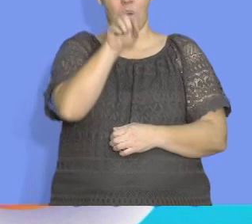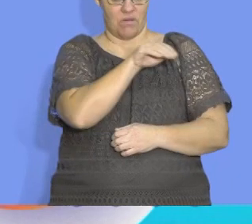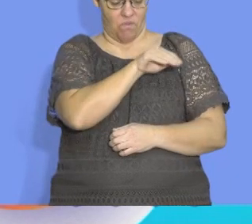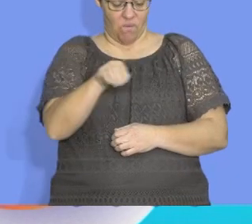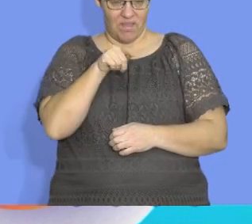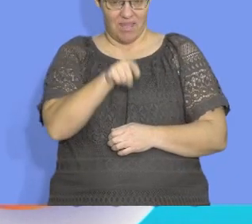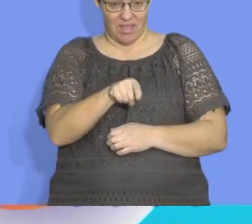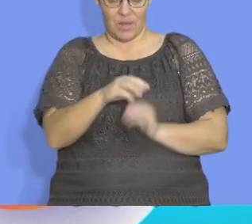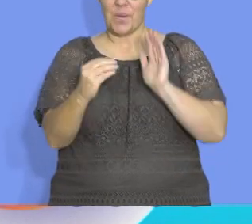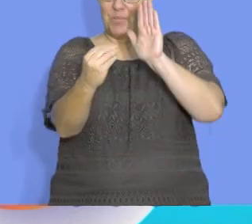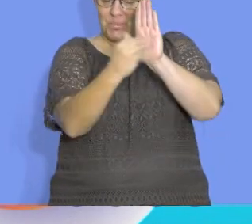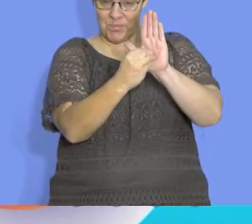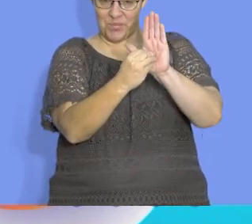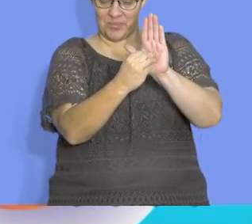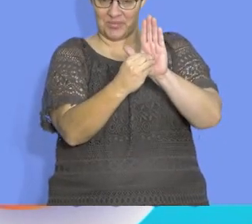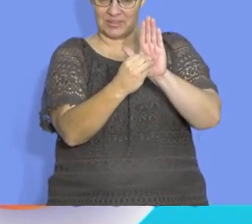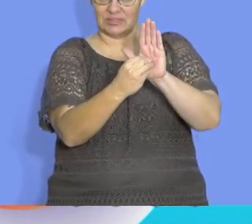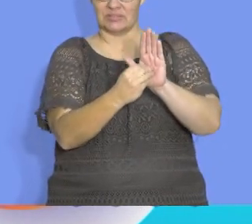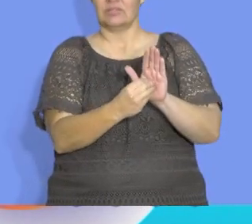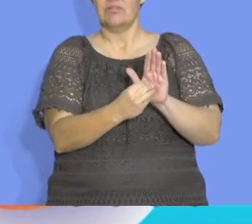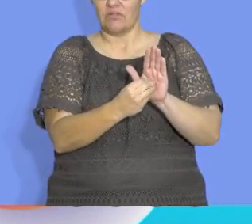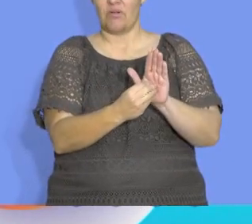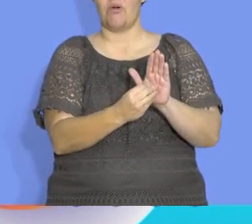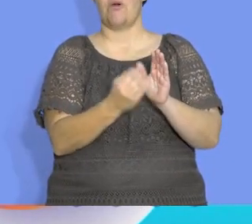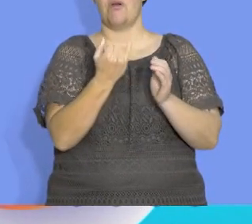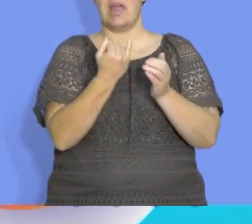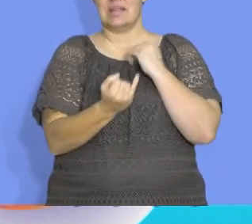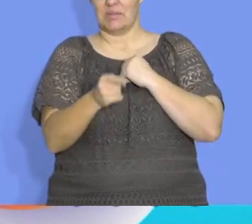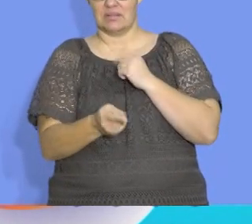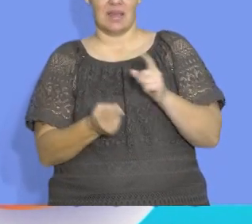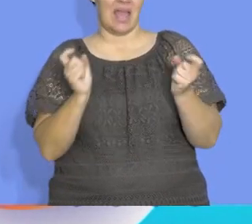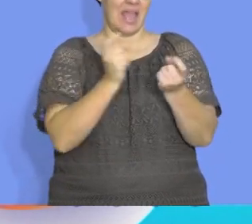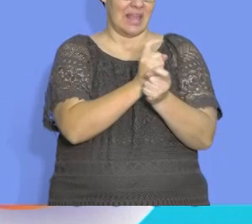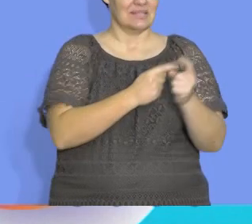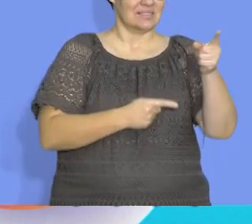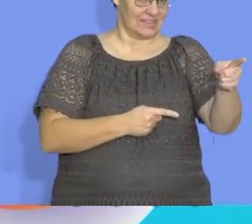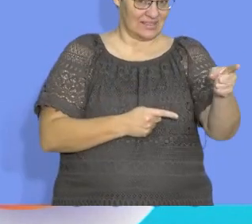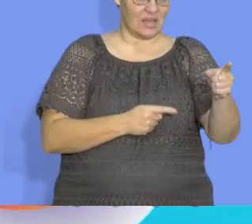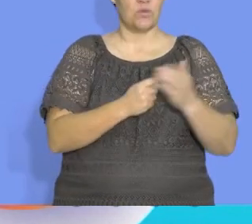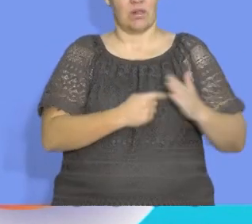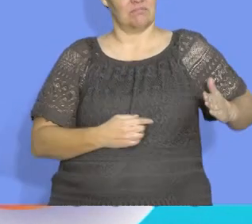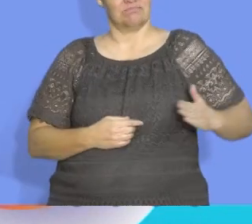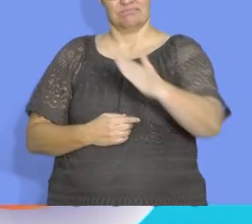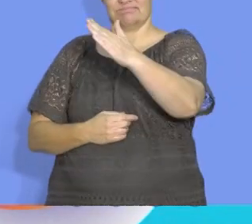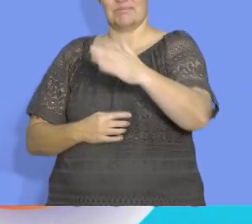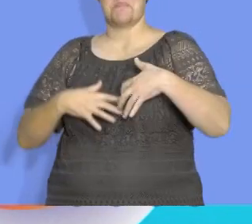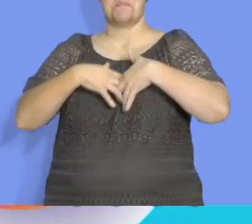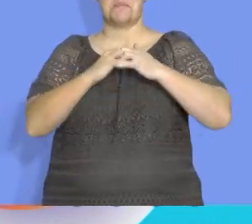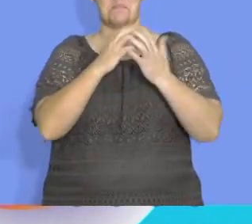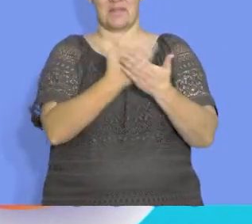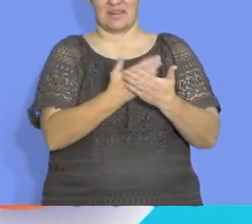1 over the independent variable against the dependent variable, you'll be able to get a straight